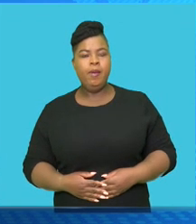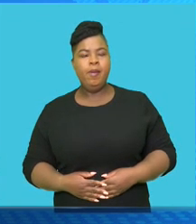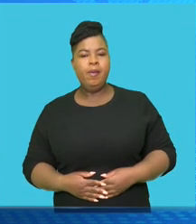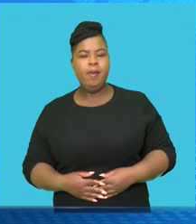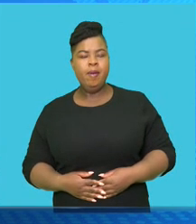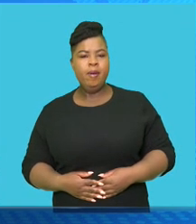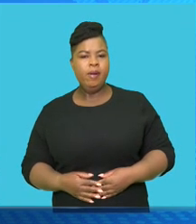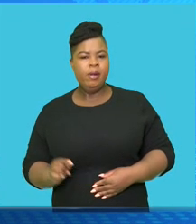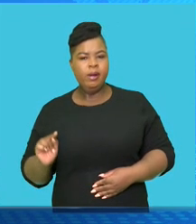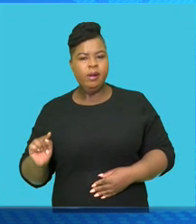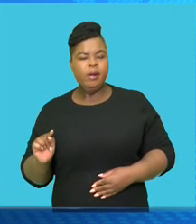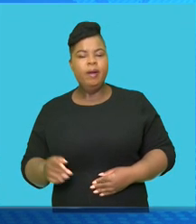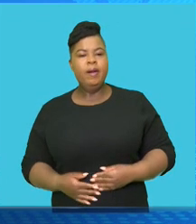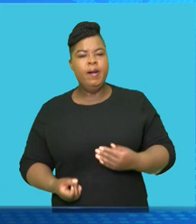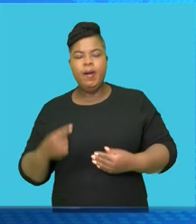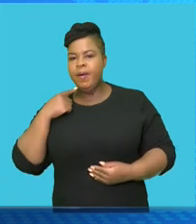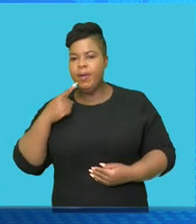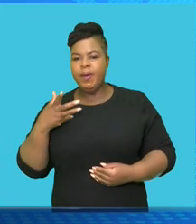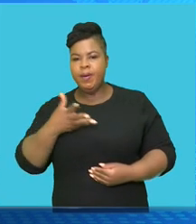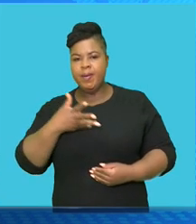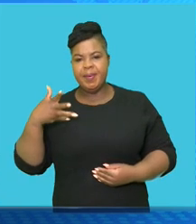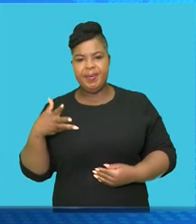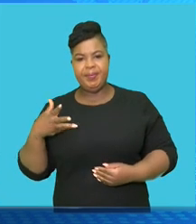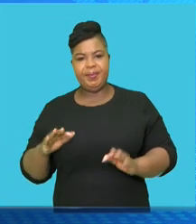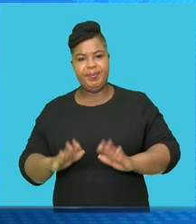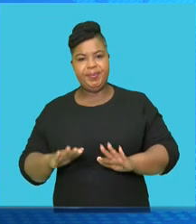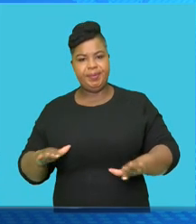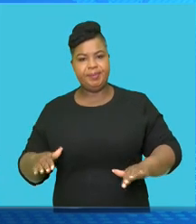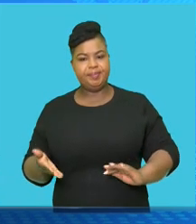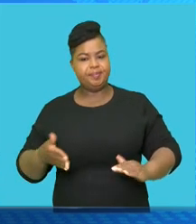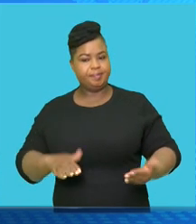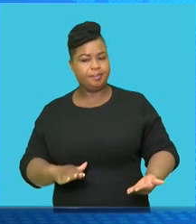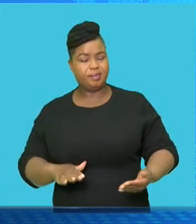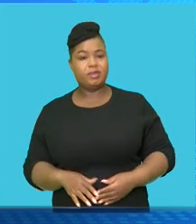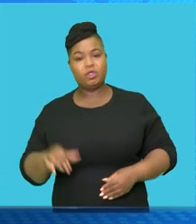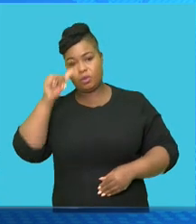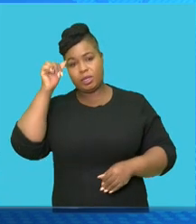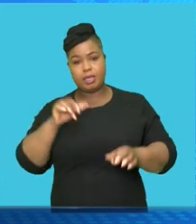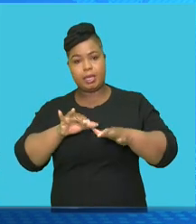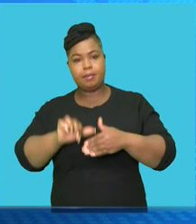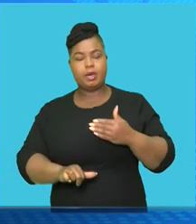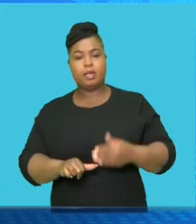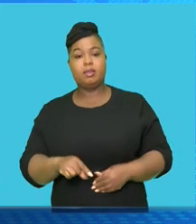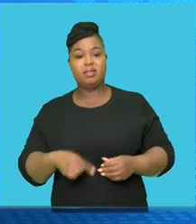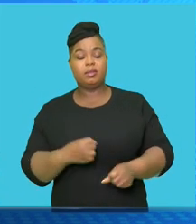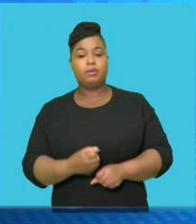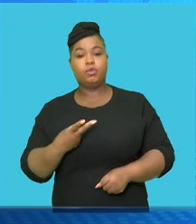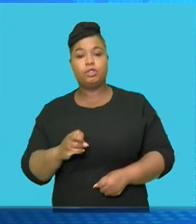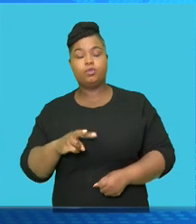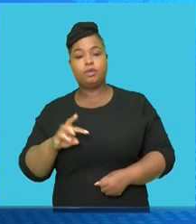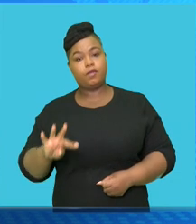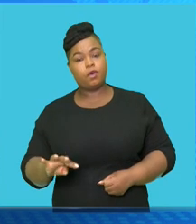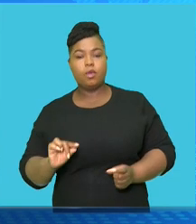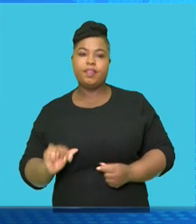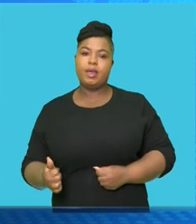it is said that the mother of the children passed away in april this year that is 2024 leading to a